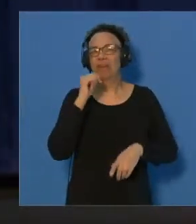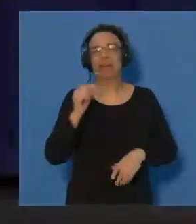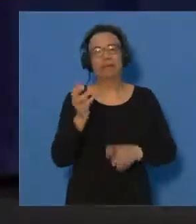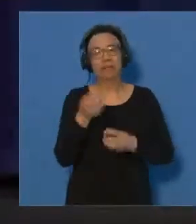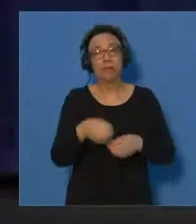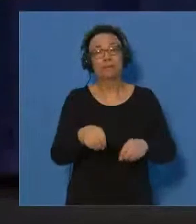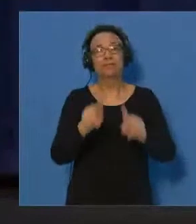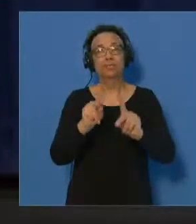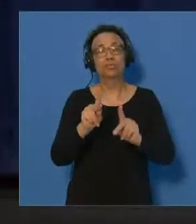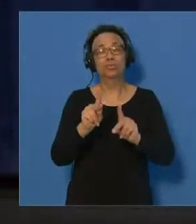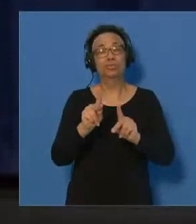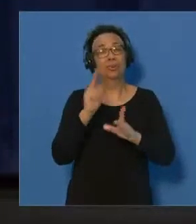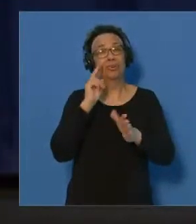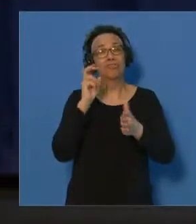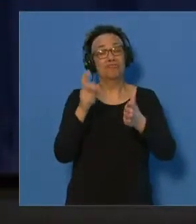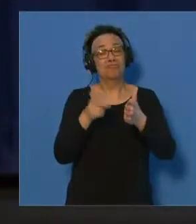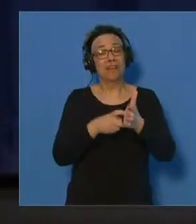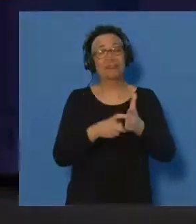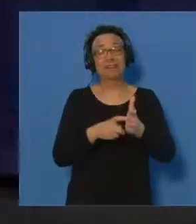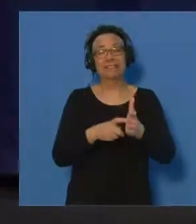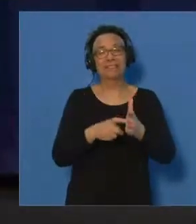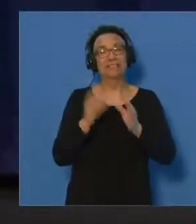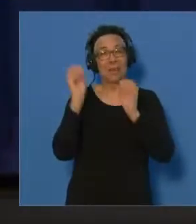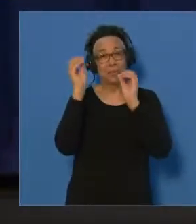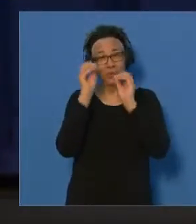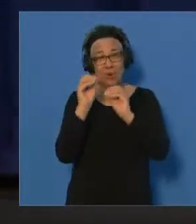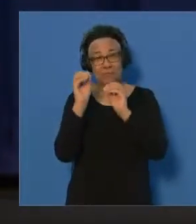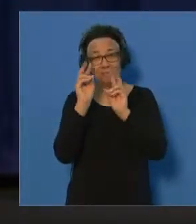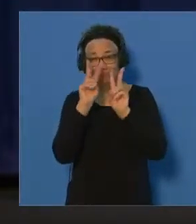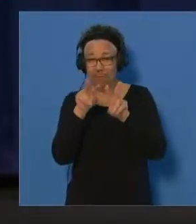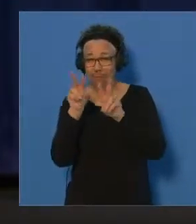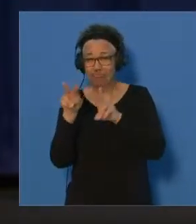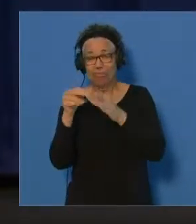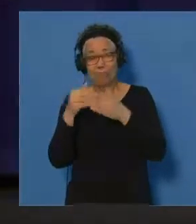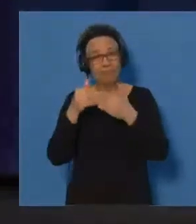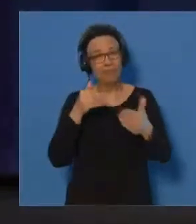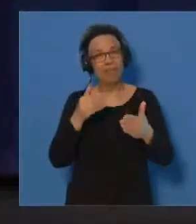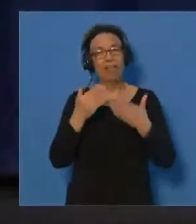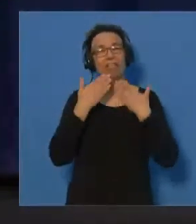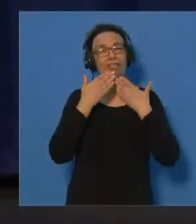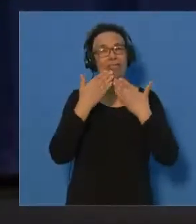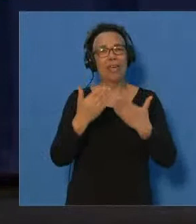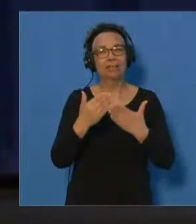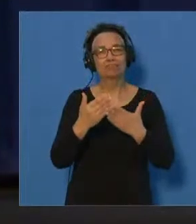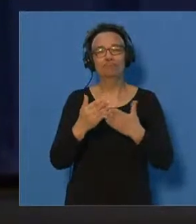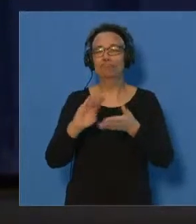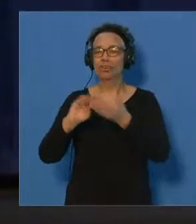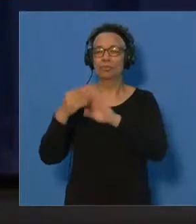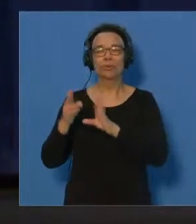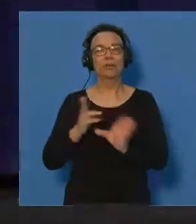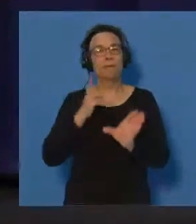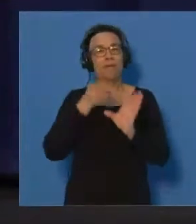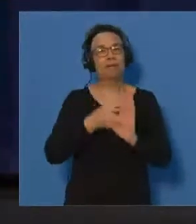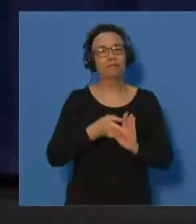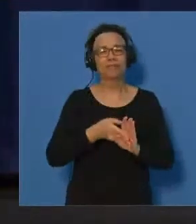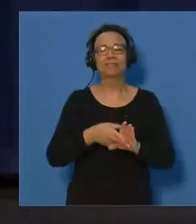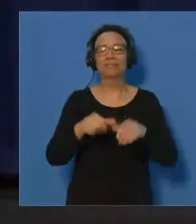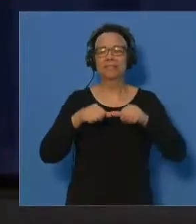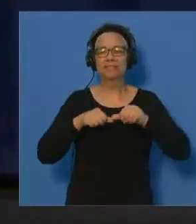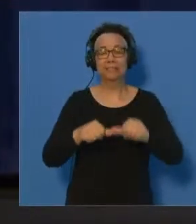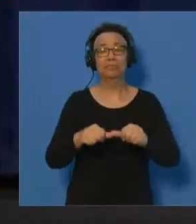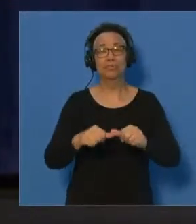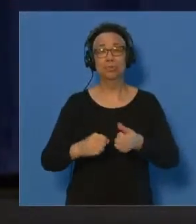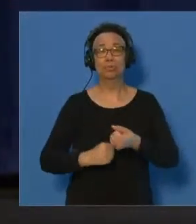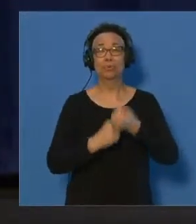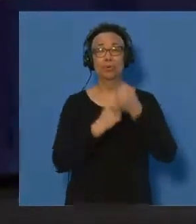to recognize these observances, I wish to thank our community partners for their unwavering support. We appreciate the